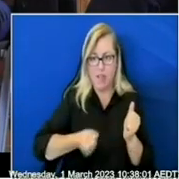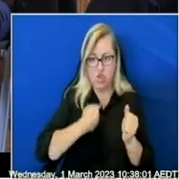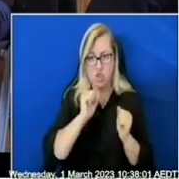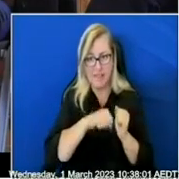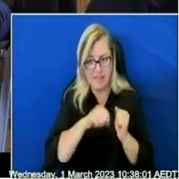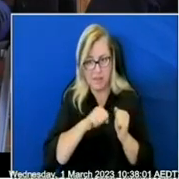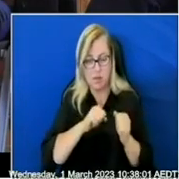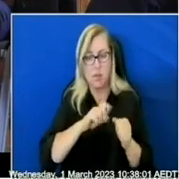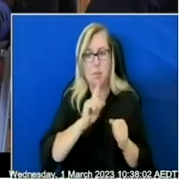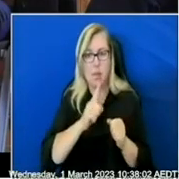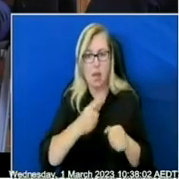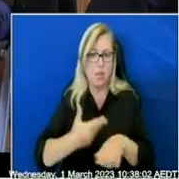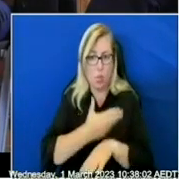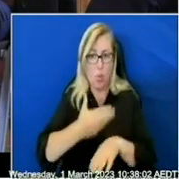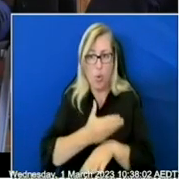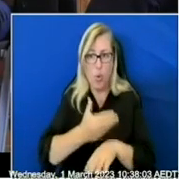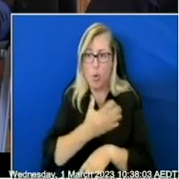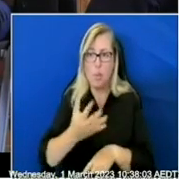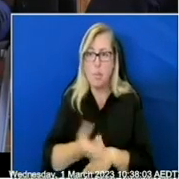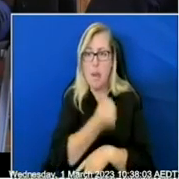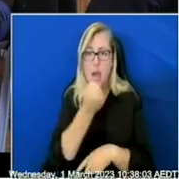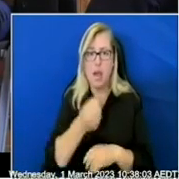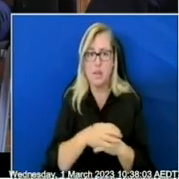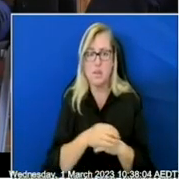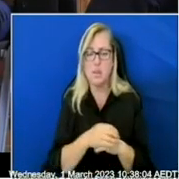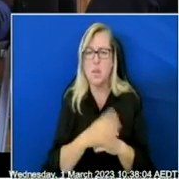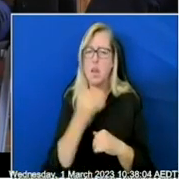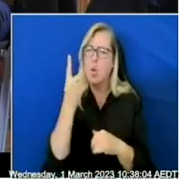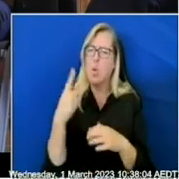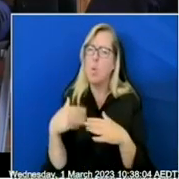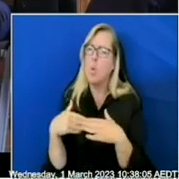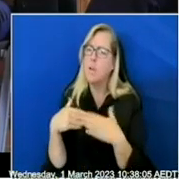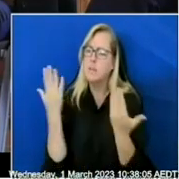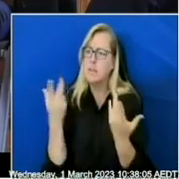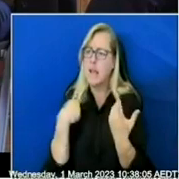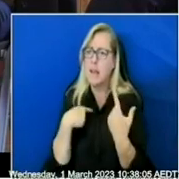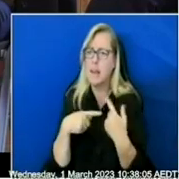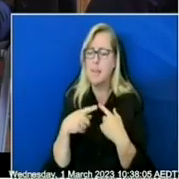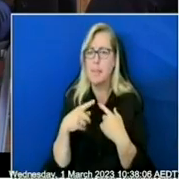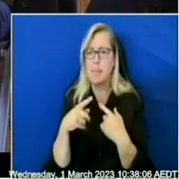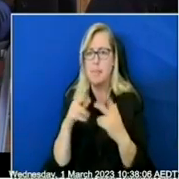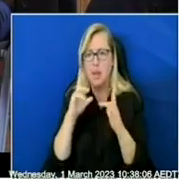I was doing her hair one day and putting it in a ponytail and